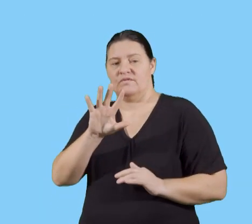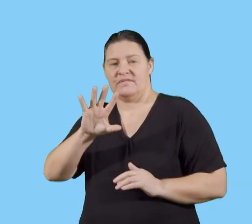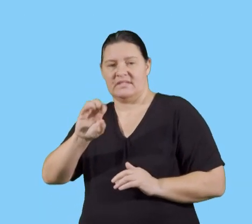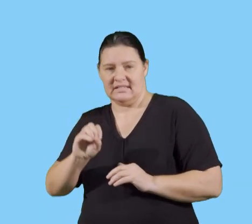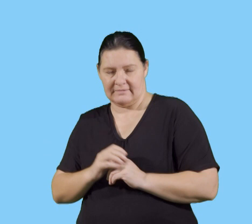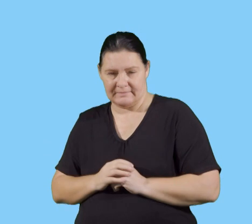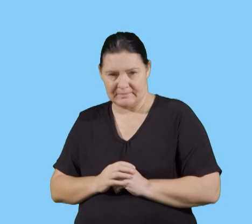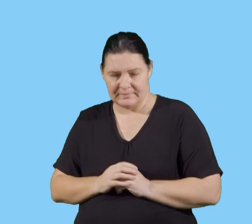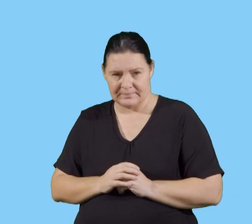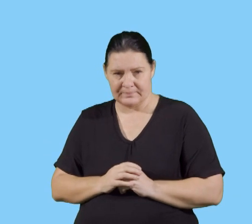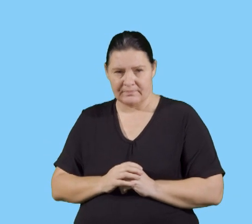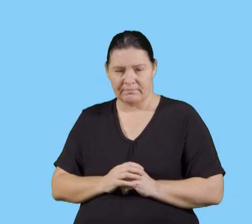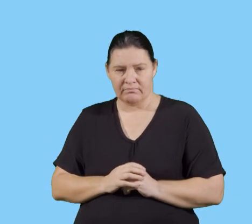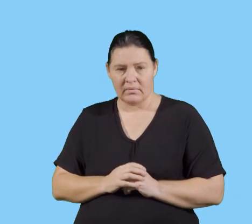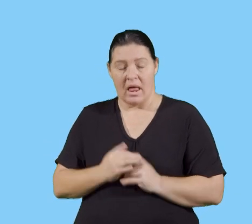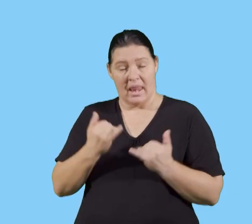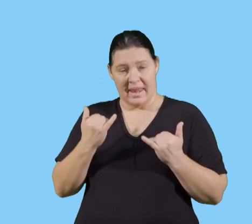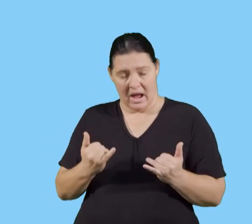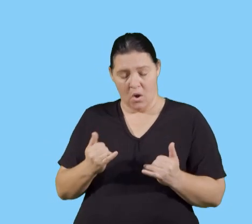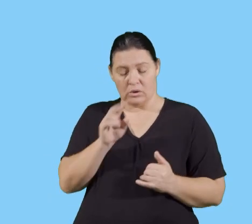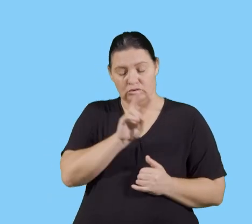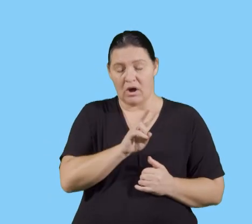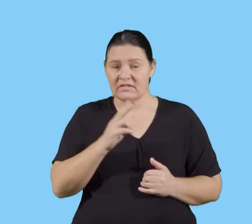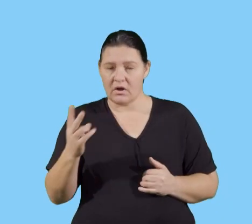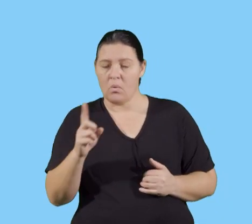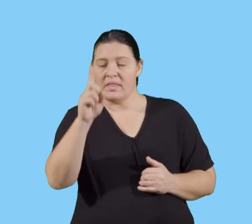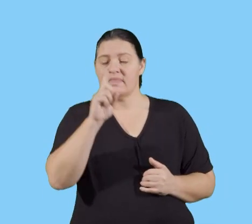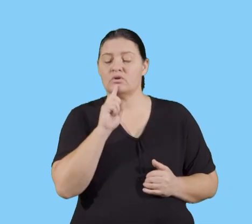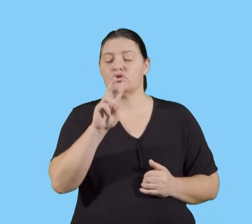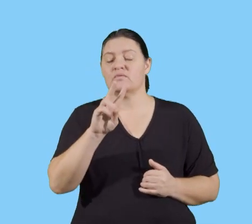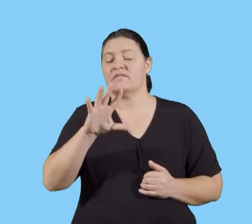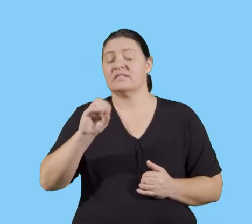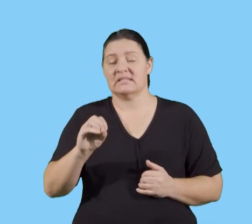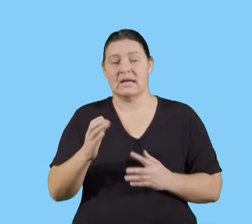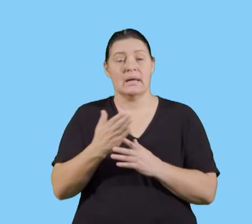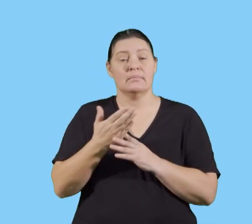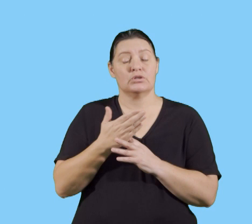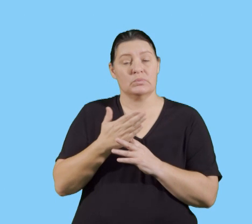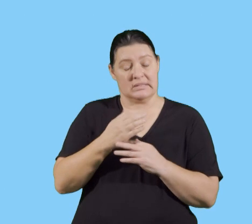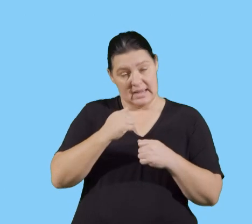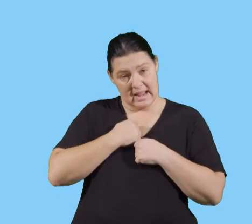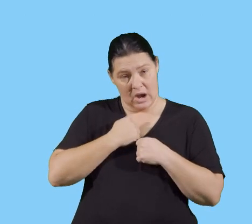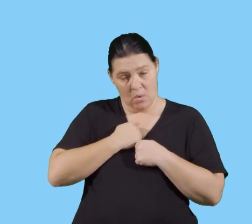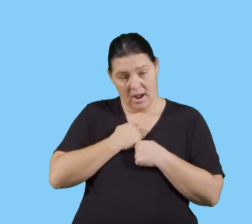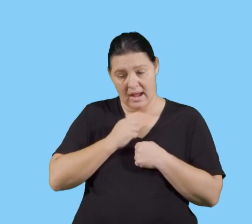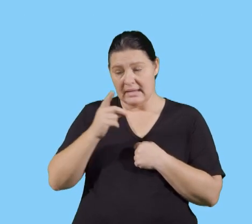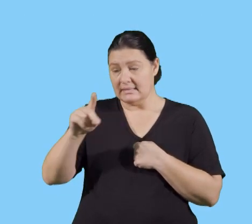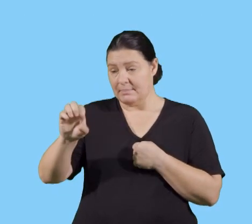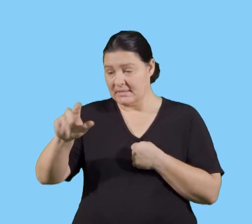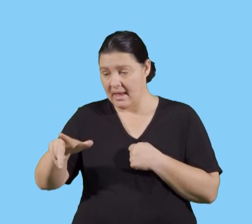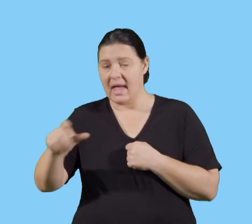1,250. So we will now transfer 1,250 between our debtor and our